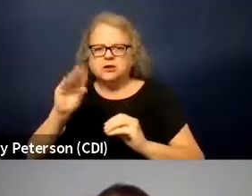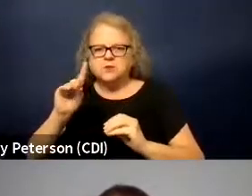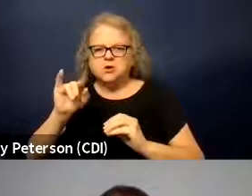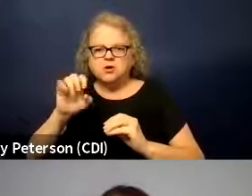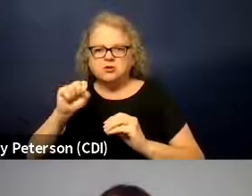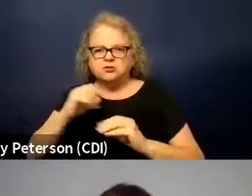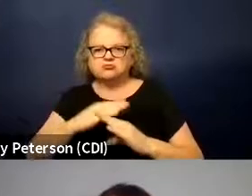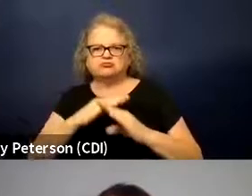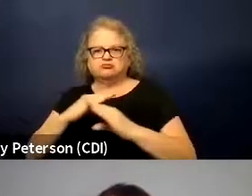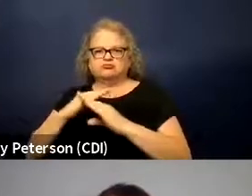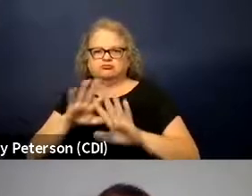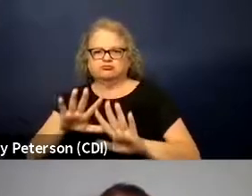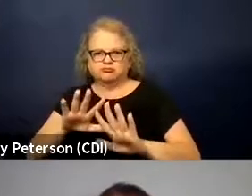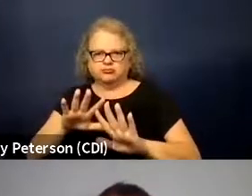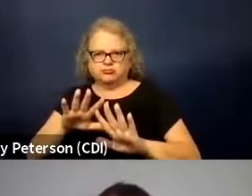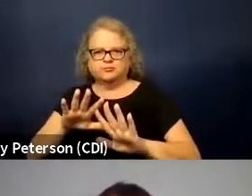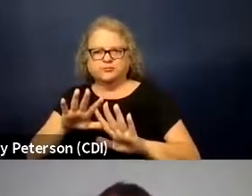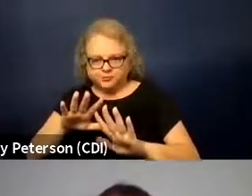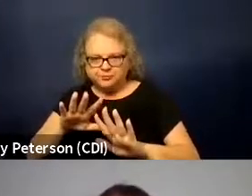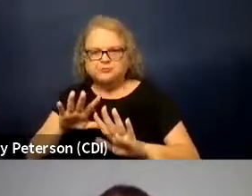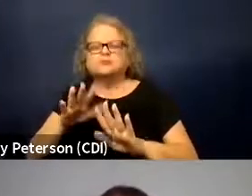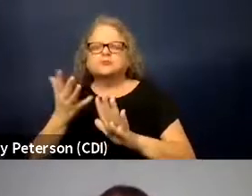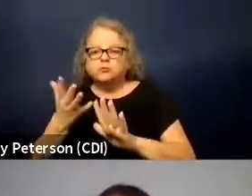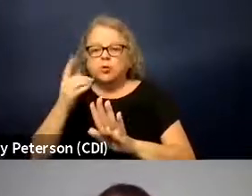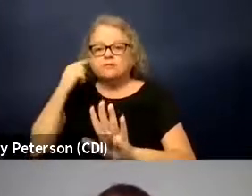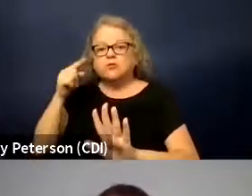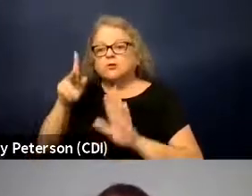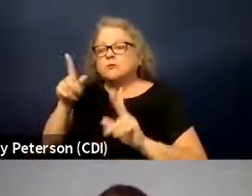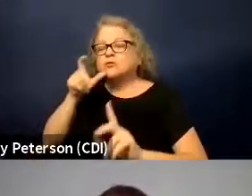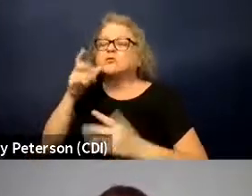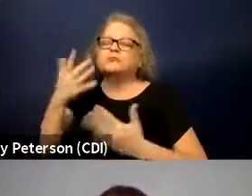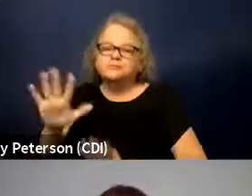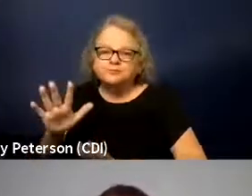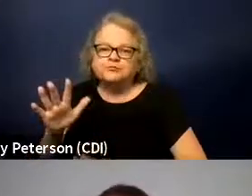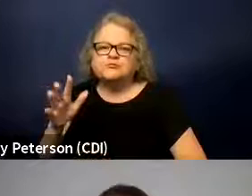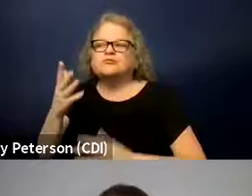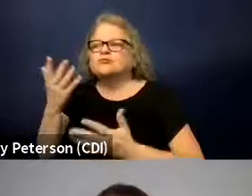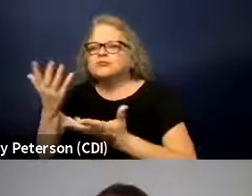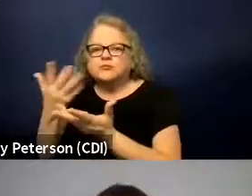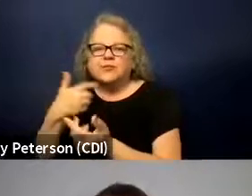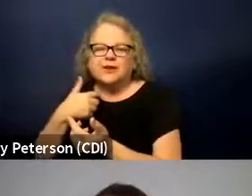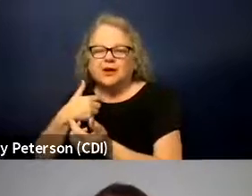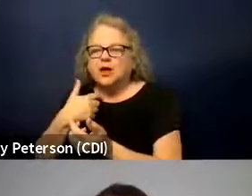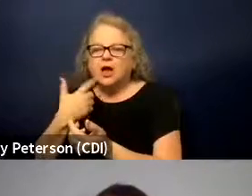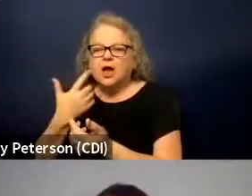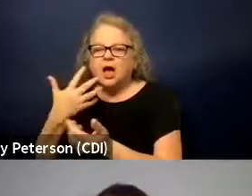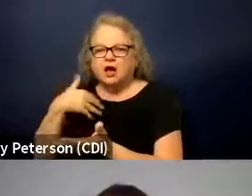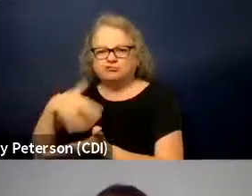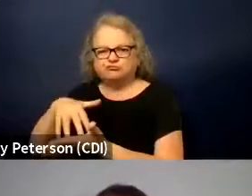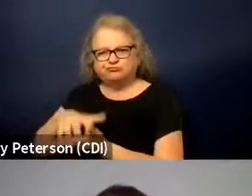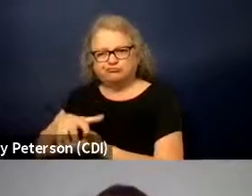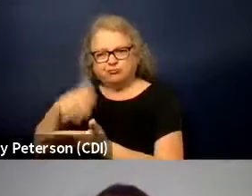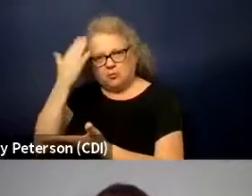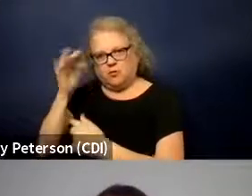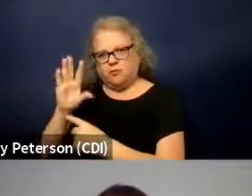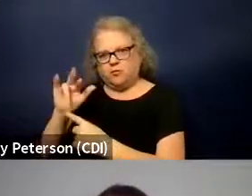because you have medical conditions or you're older, you can also get an extra boost